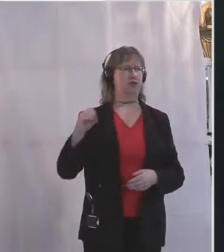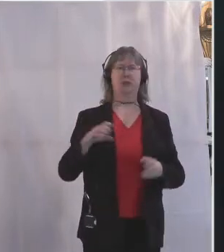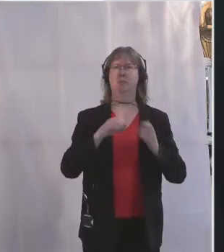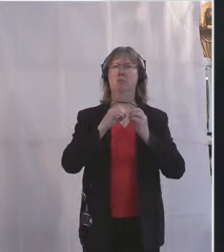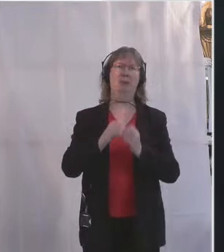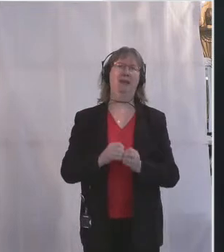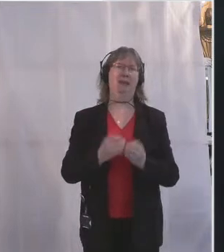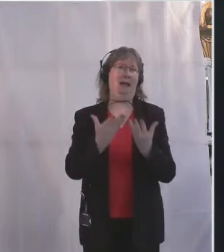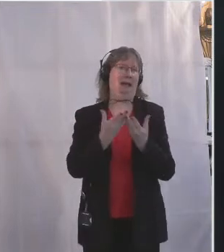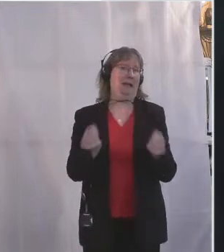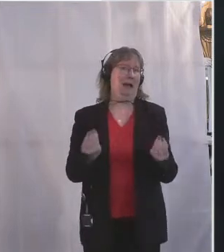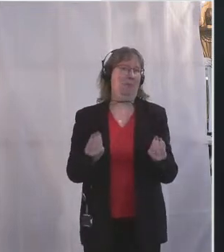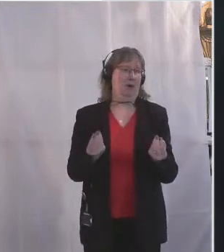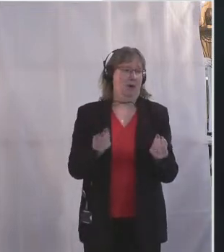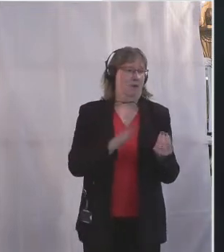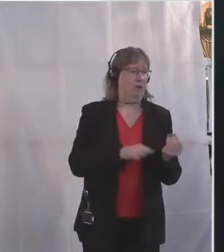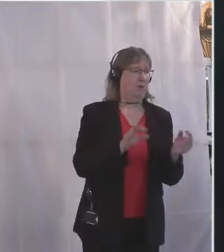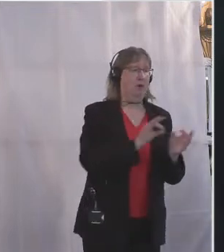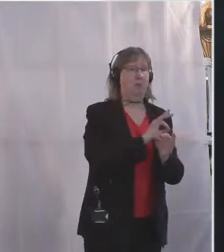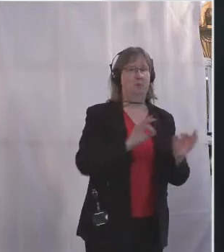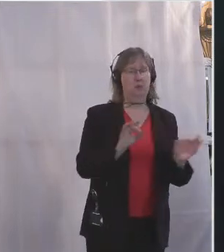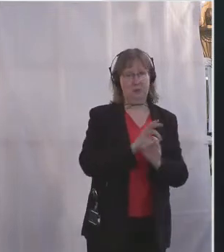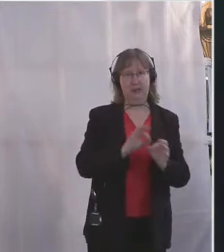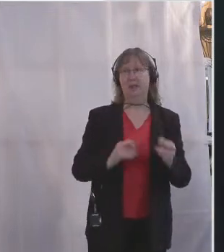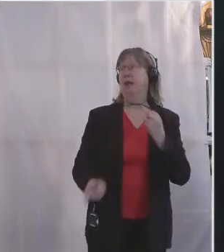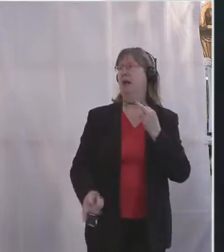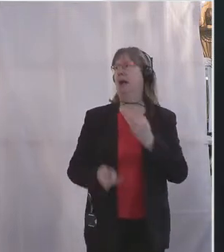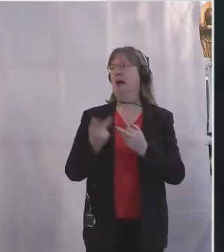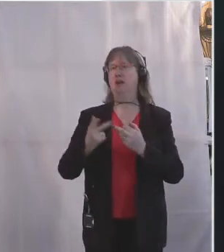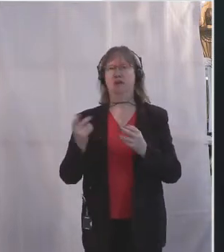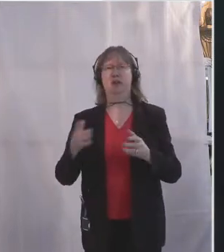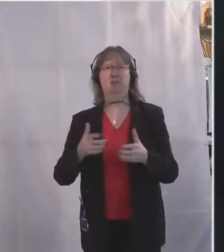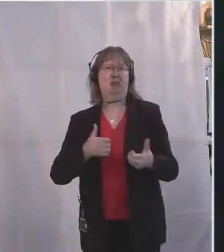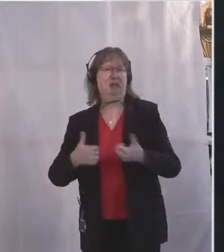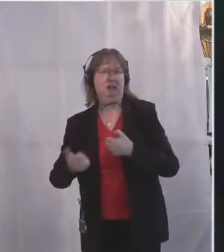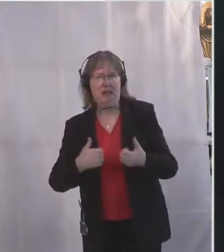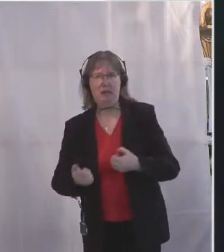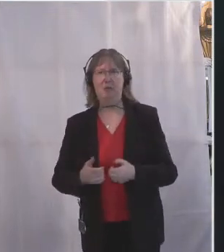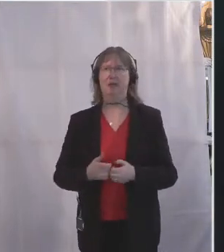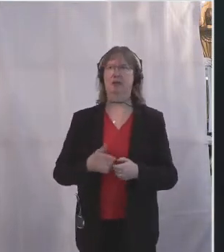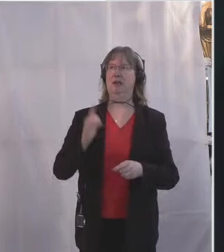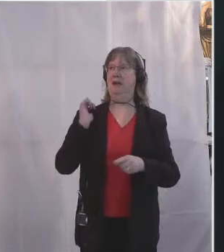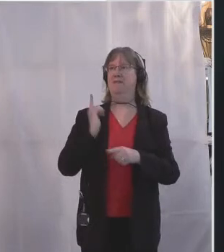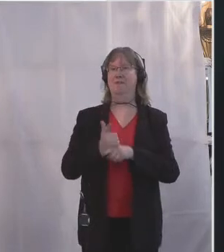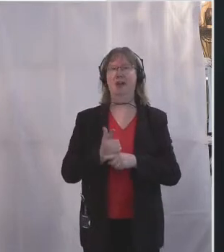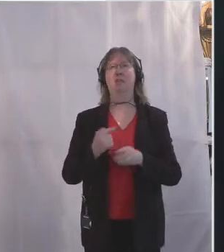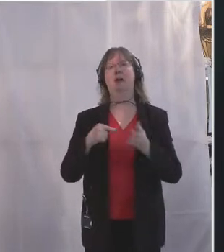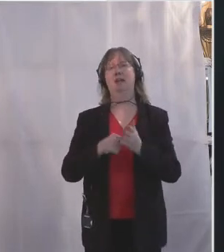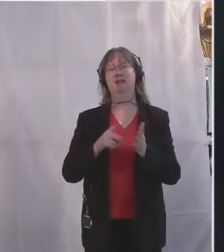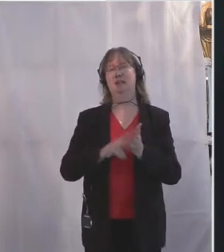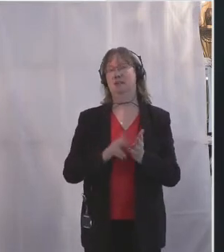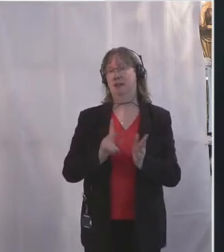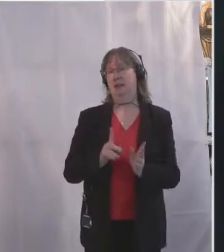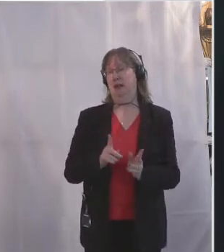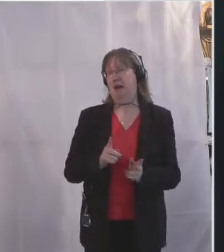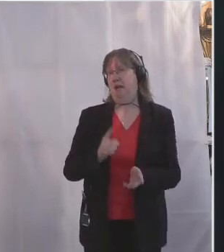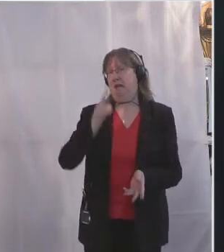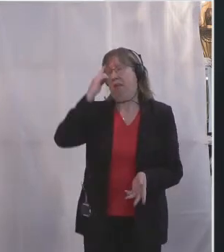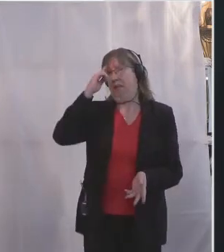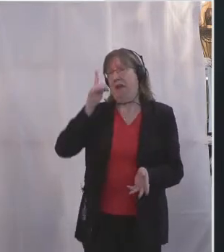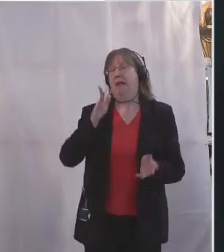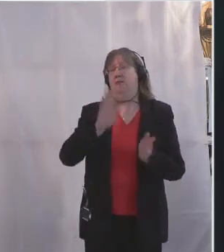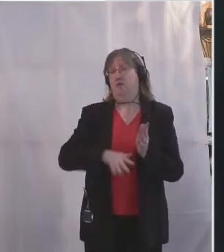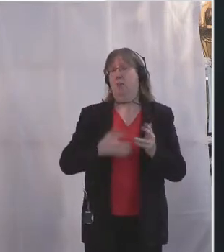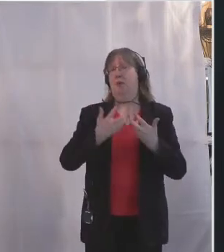monetization gap between music and its other entertainment peers like gaming and film and TV. And I believe that through technology we